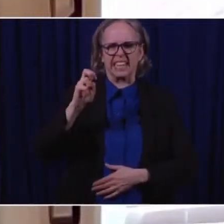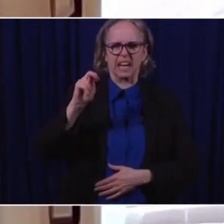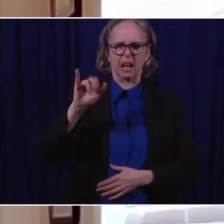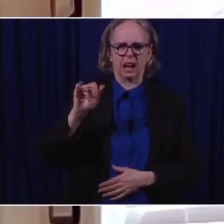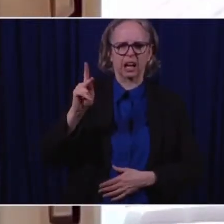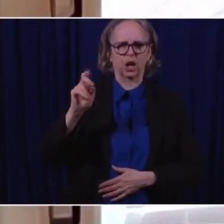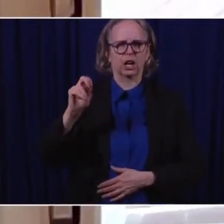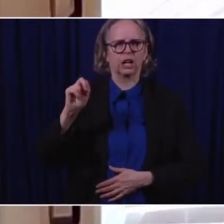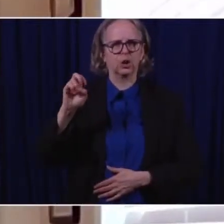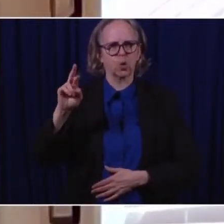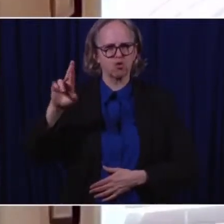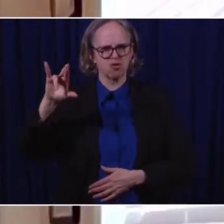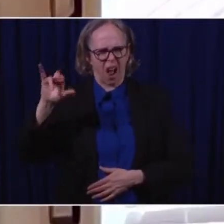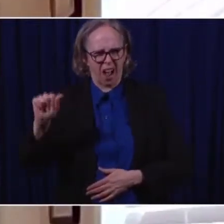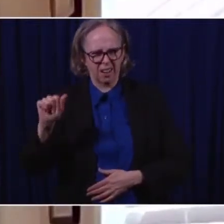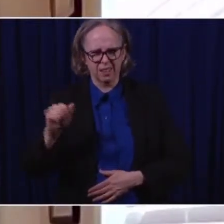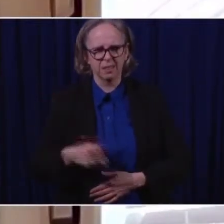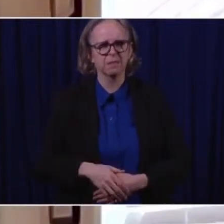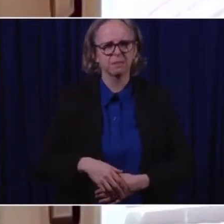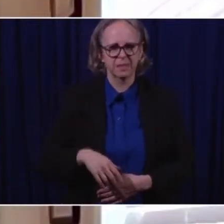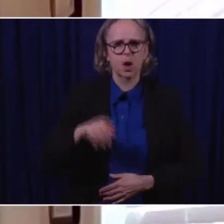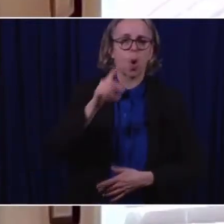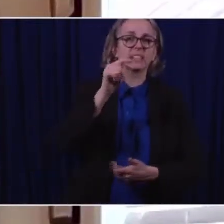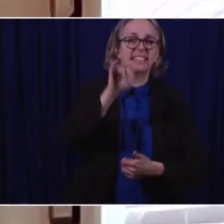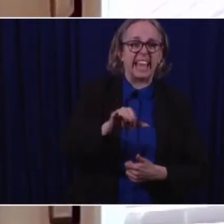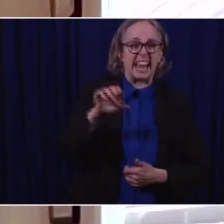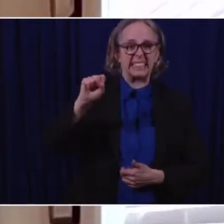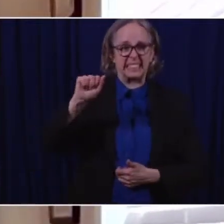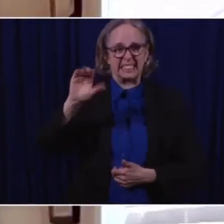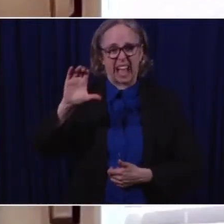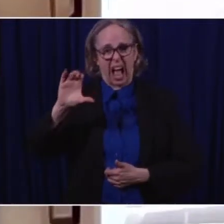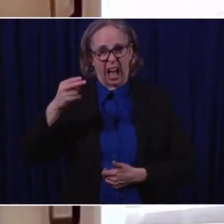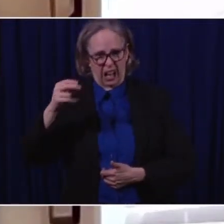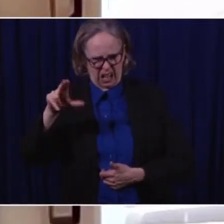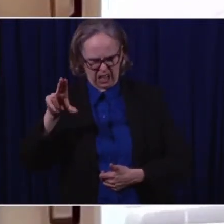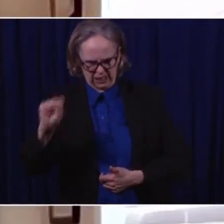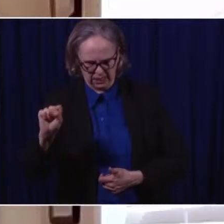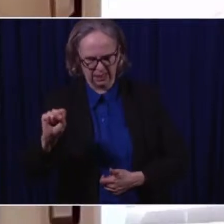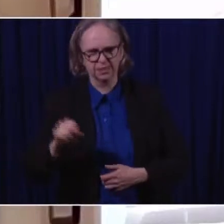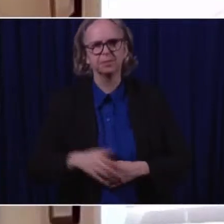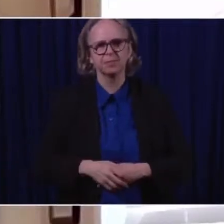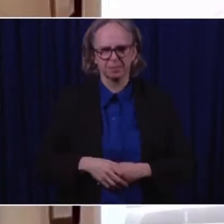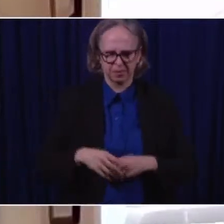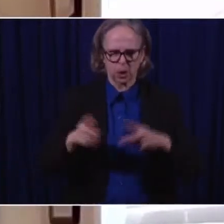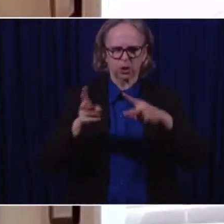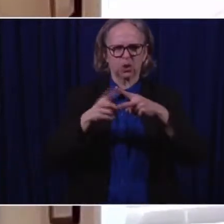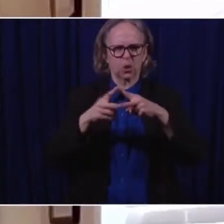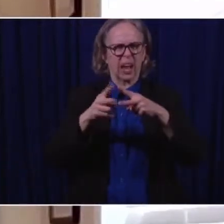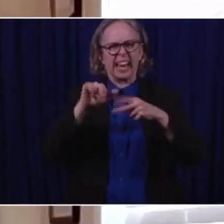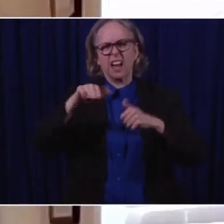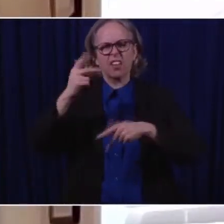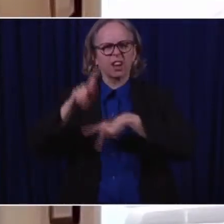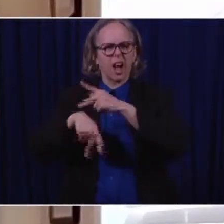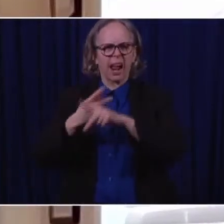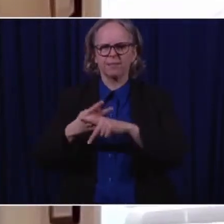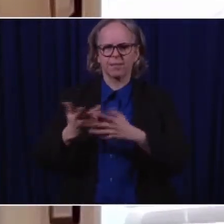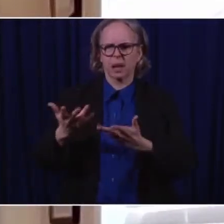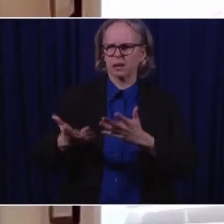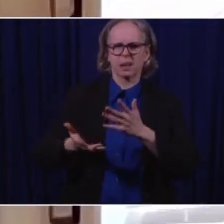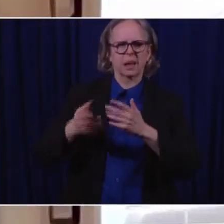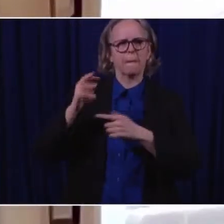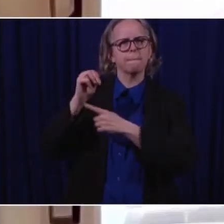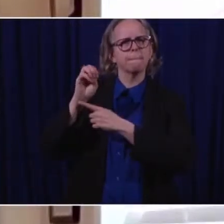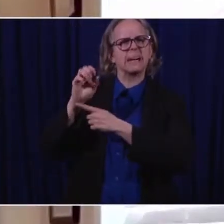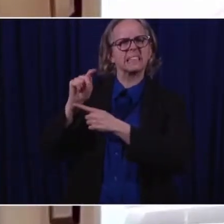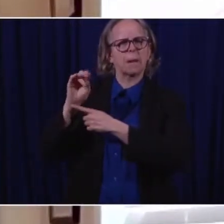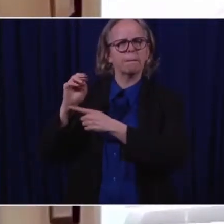inherited metabolic disorders. If you have any question about whether you have a rare metabolic disorder, just